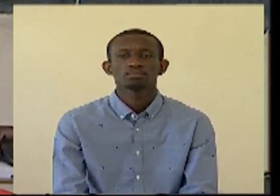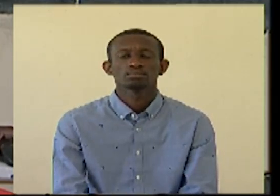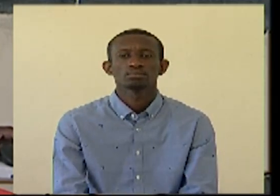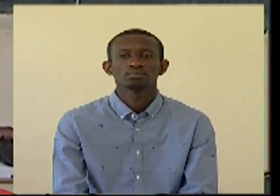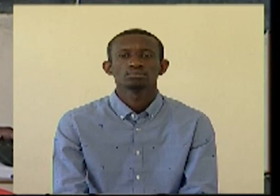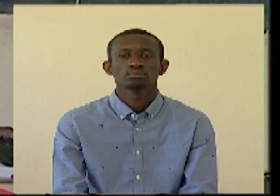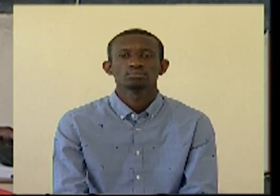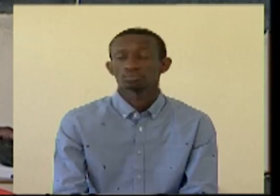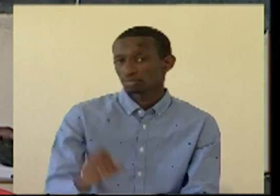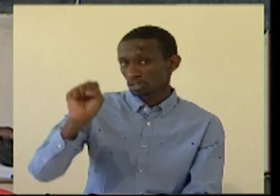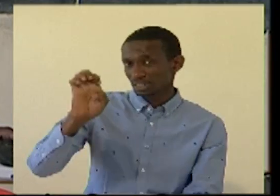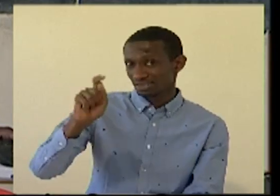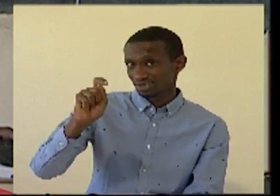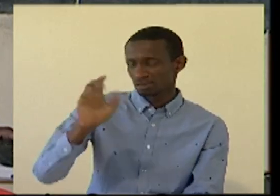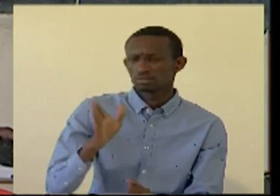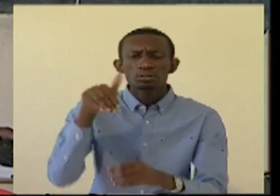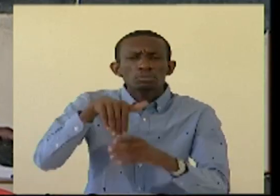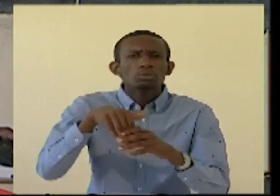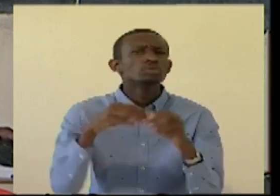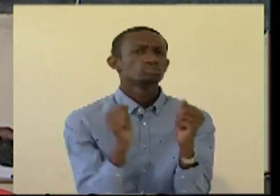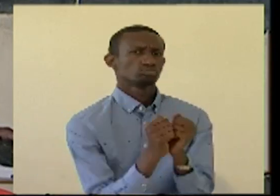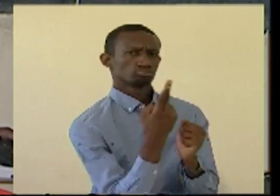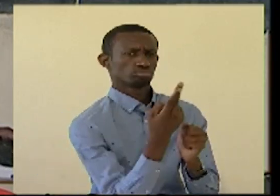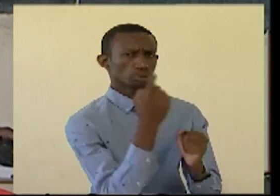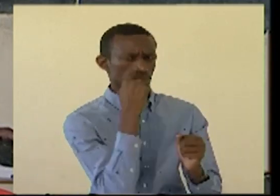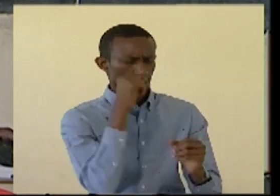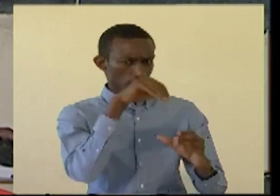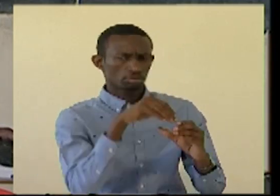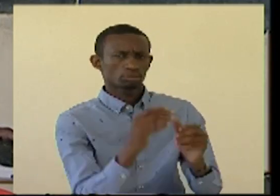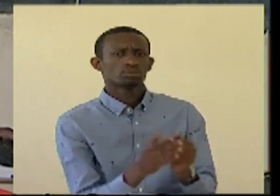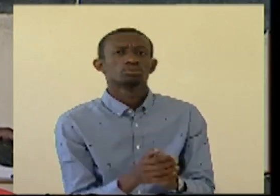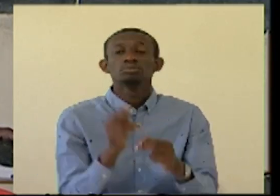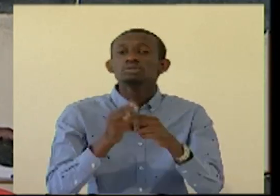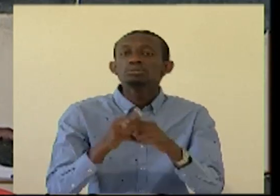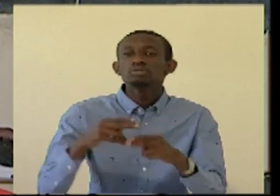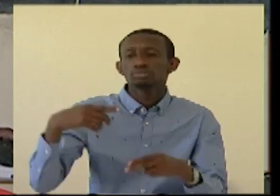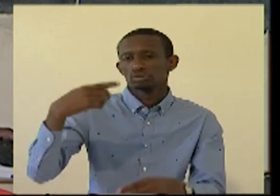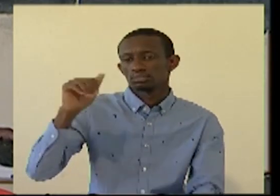a set of 12 items, we call this one a dozen.